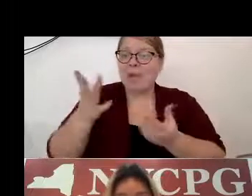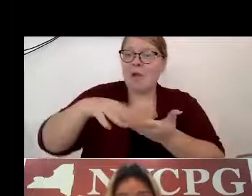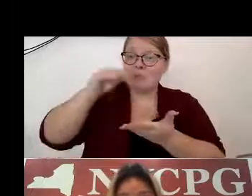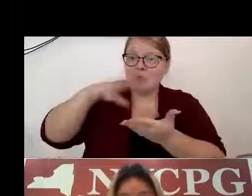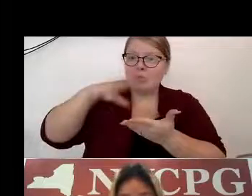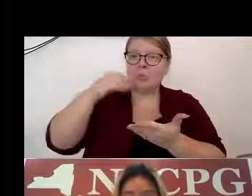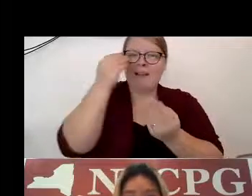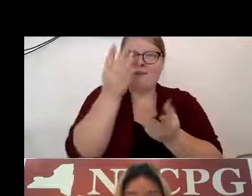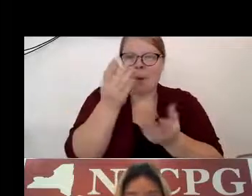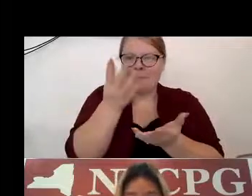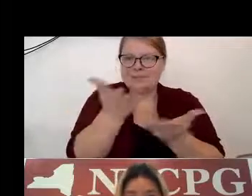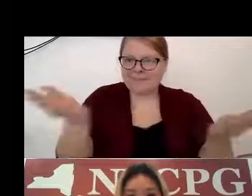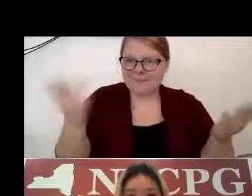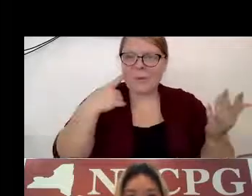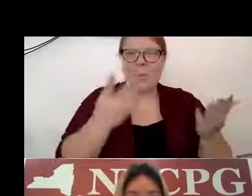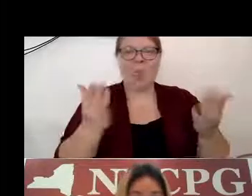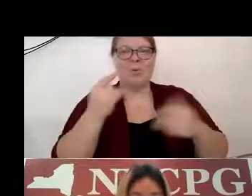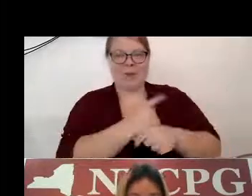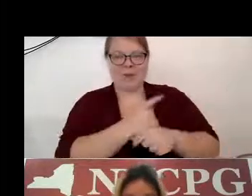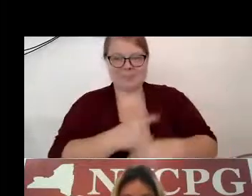for you all so far today.